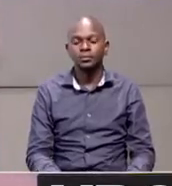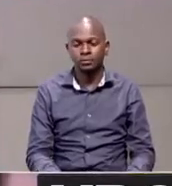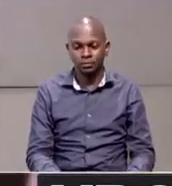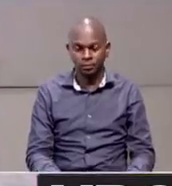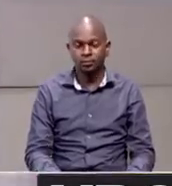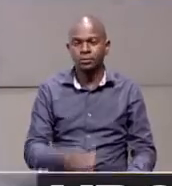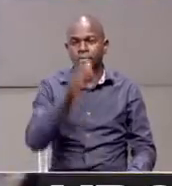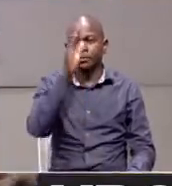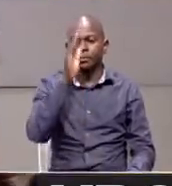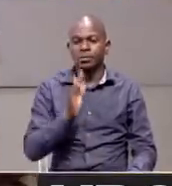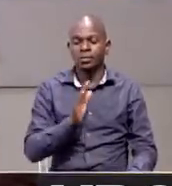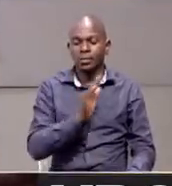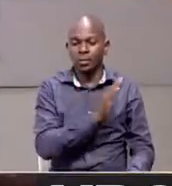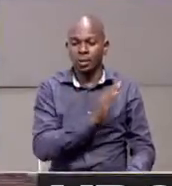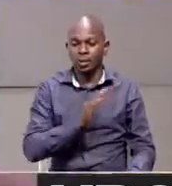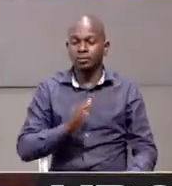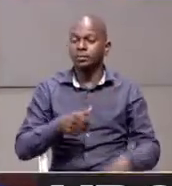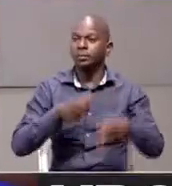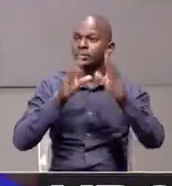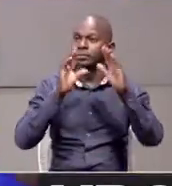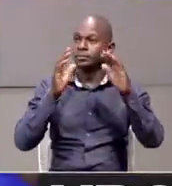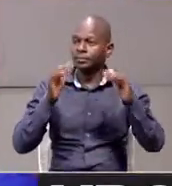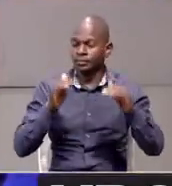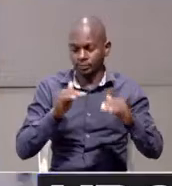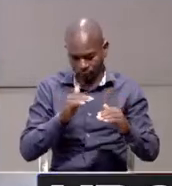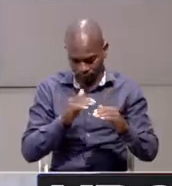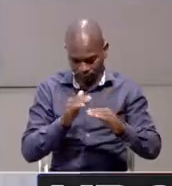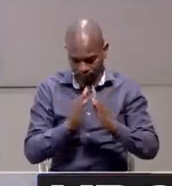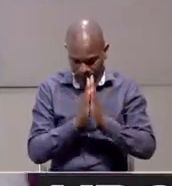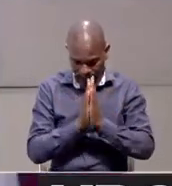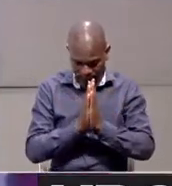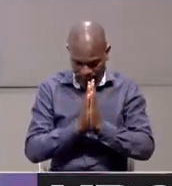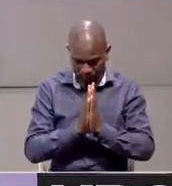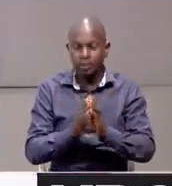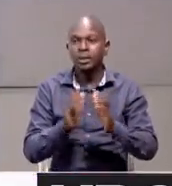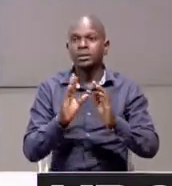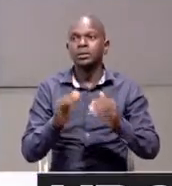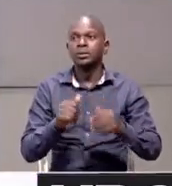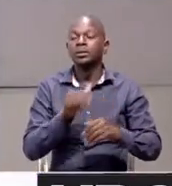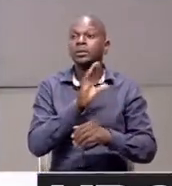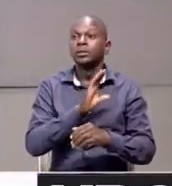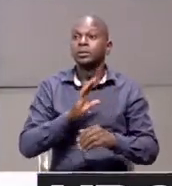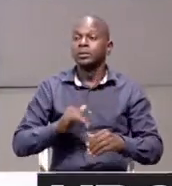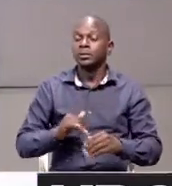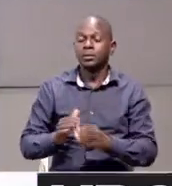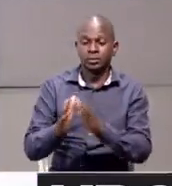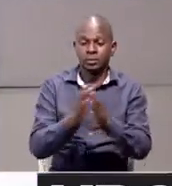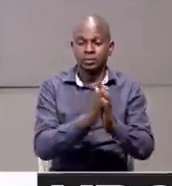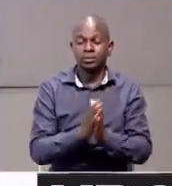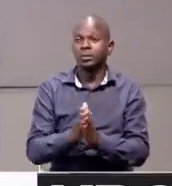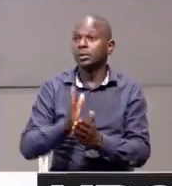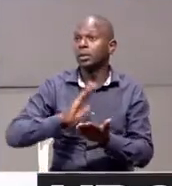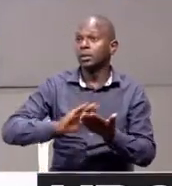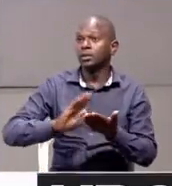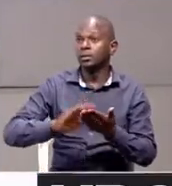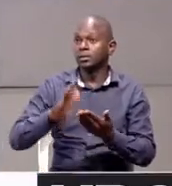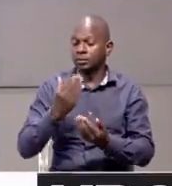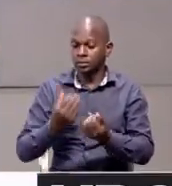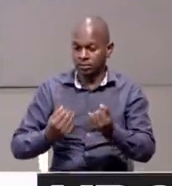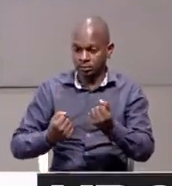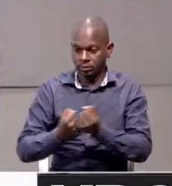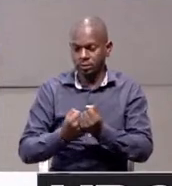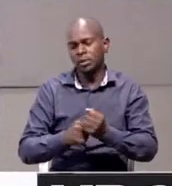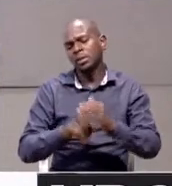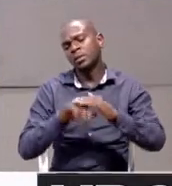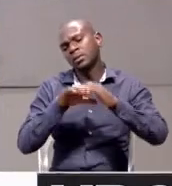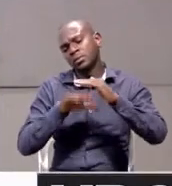As the Catholic Church celebrates the Sunday of Divine Mercy, Christians need to emphasize togetherness, forgiveness, and support the